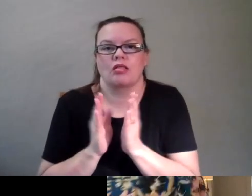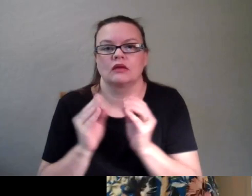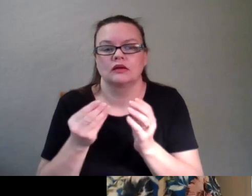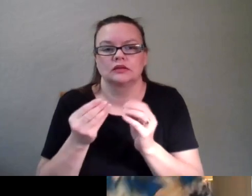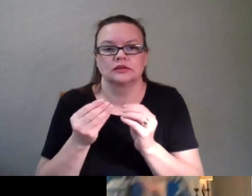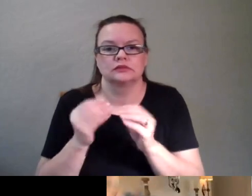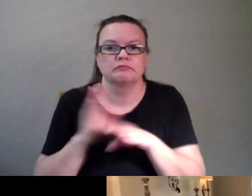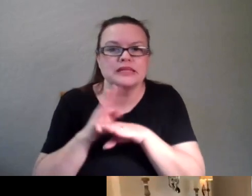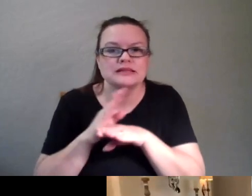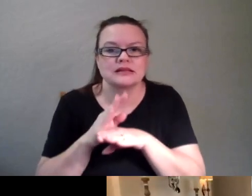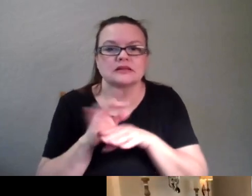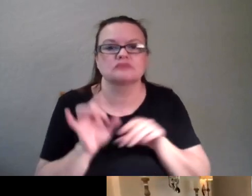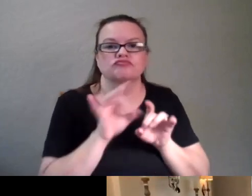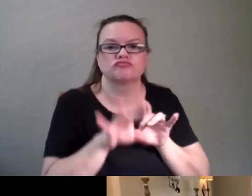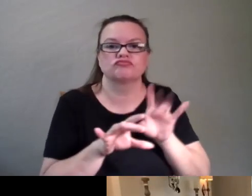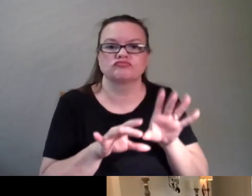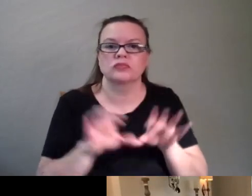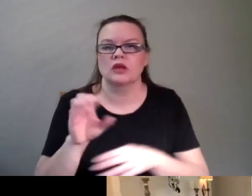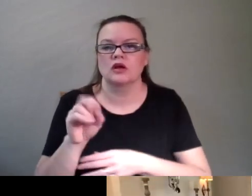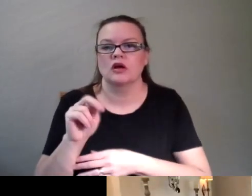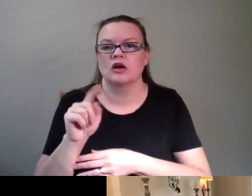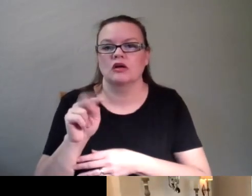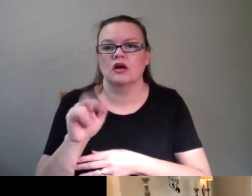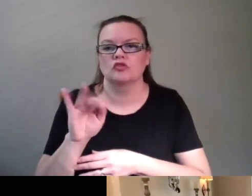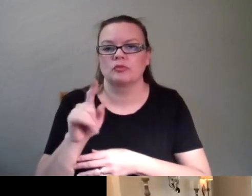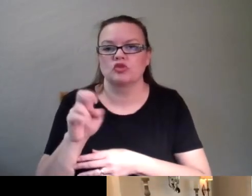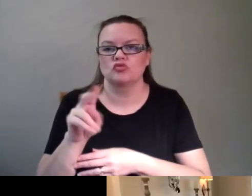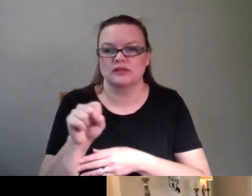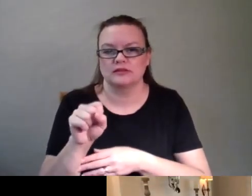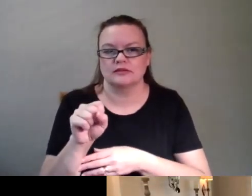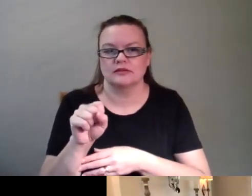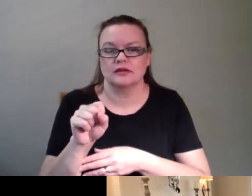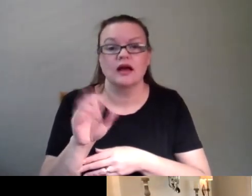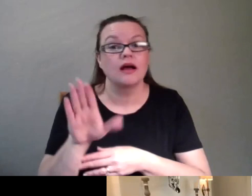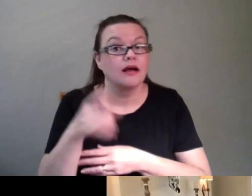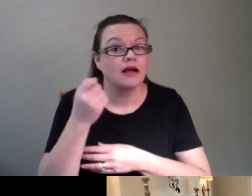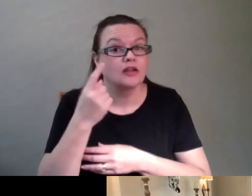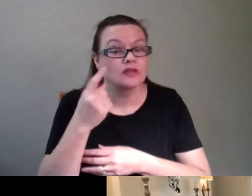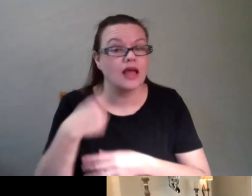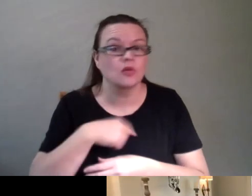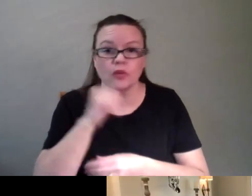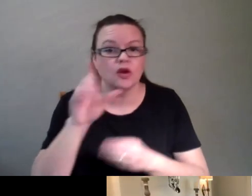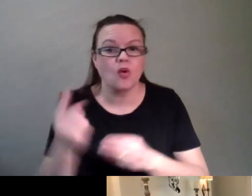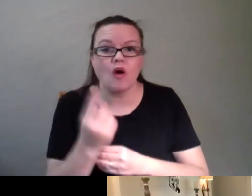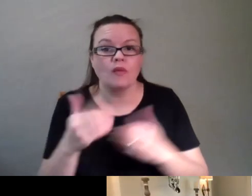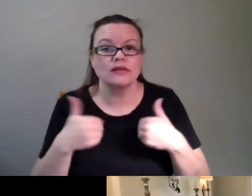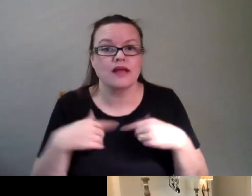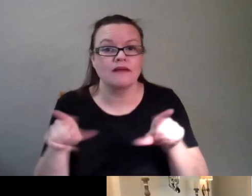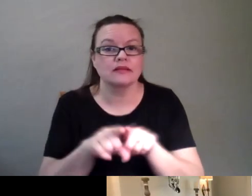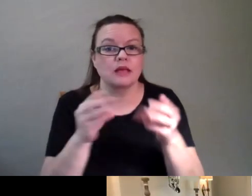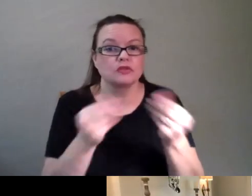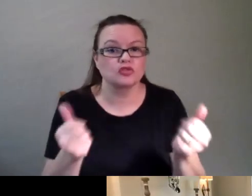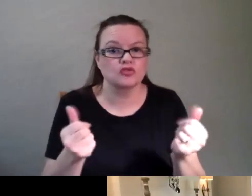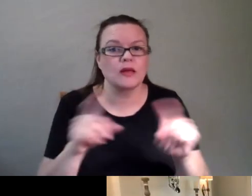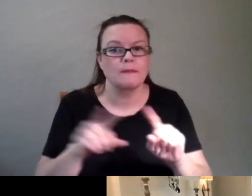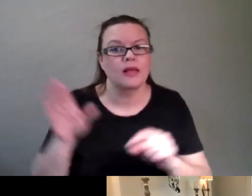One of the things that is interesting in the book that we're doing is we don't always have the same solutions, but we often have some of the same